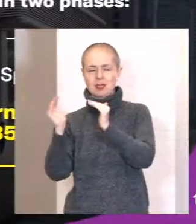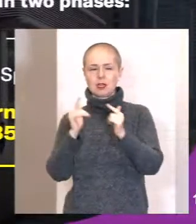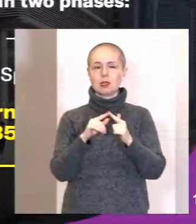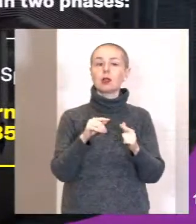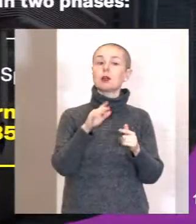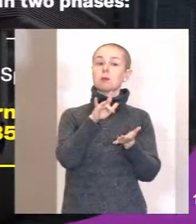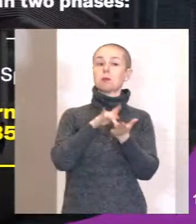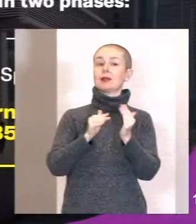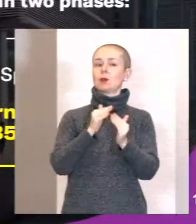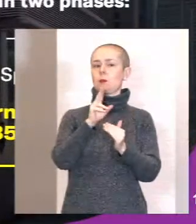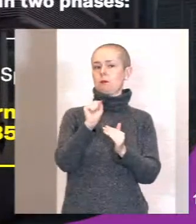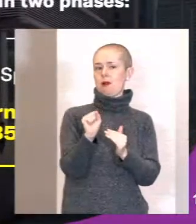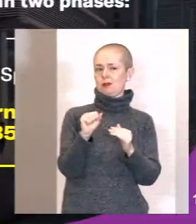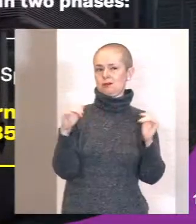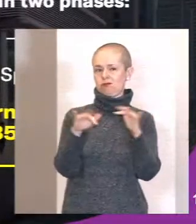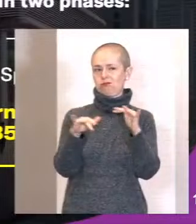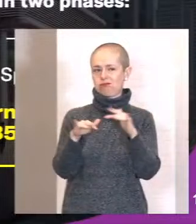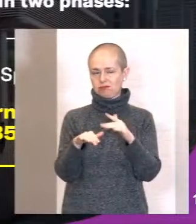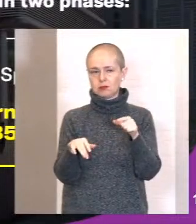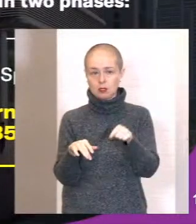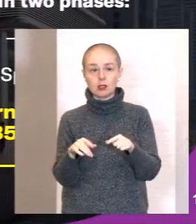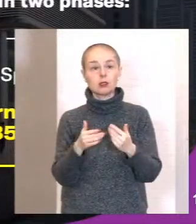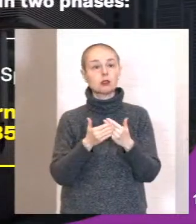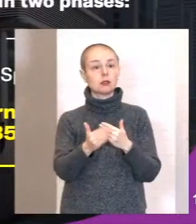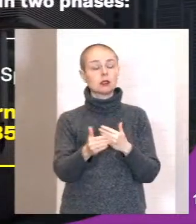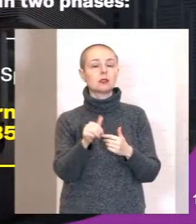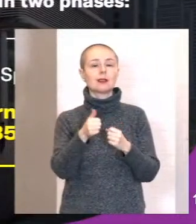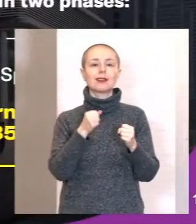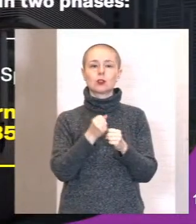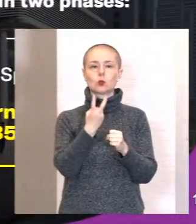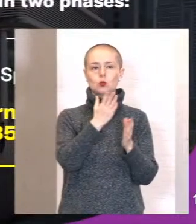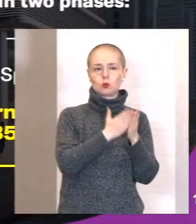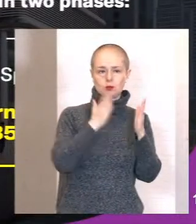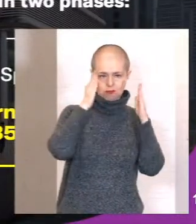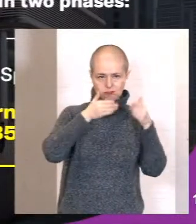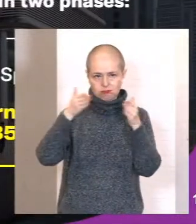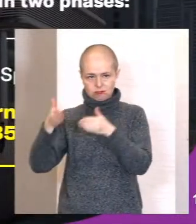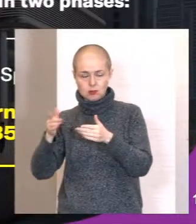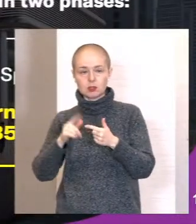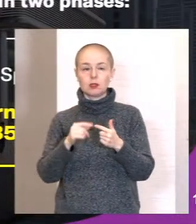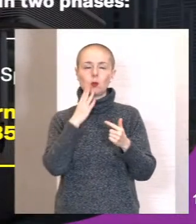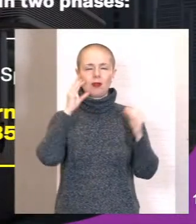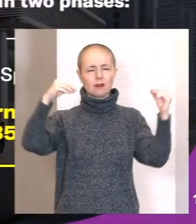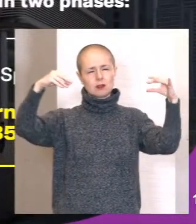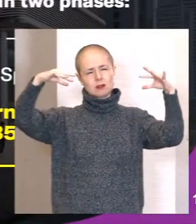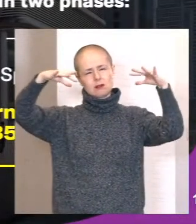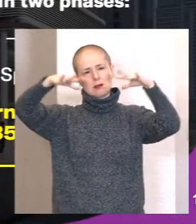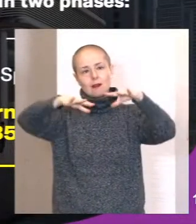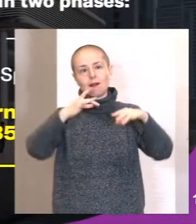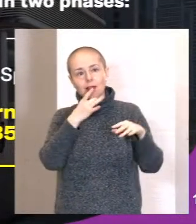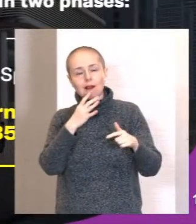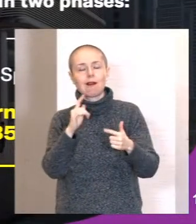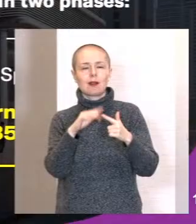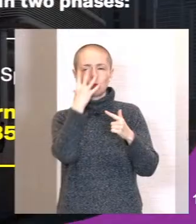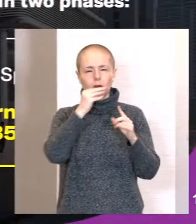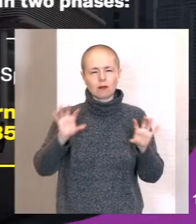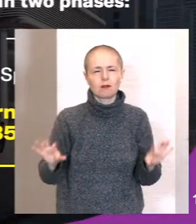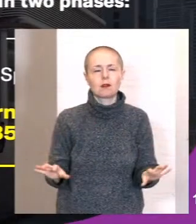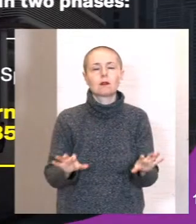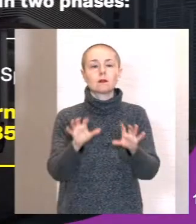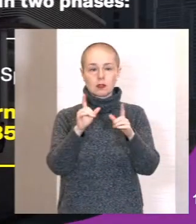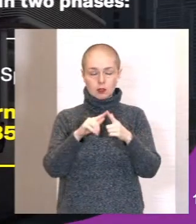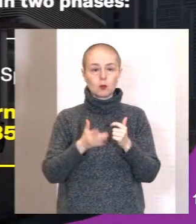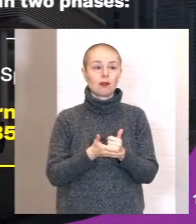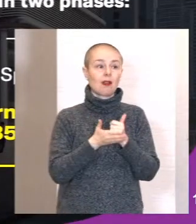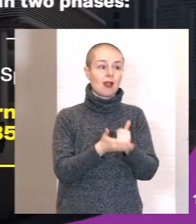Completed in 2 phases over the next 10 years, the inspiring, light-filled transit hub of the future will serve the needs of both the